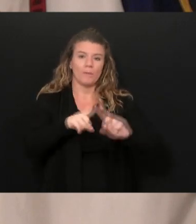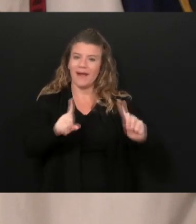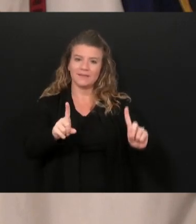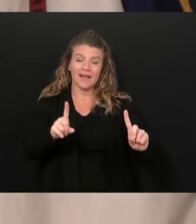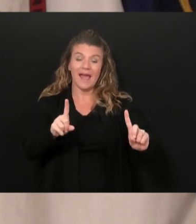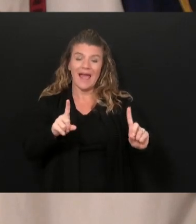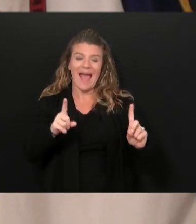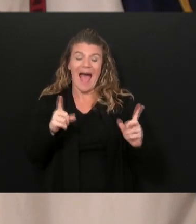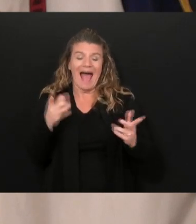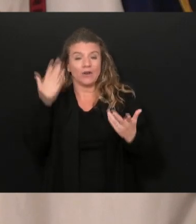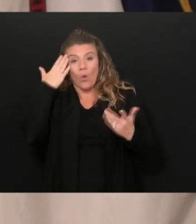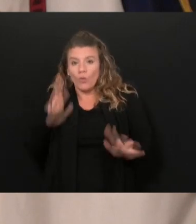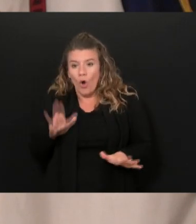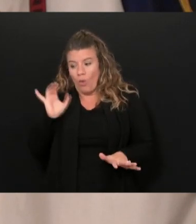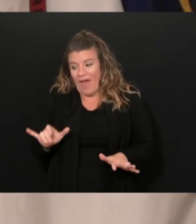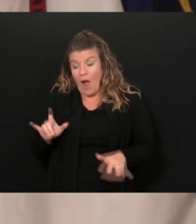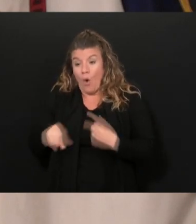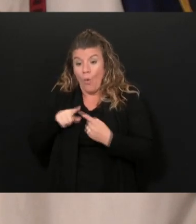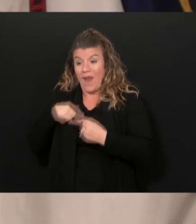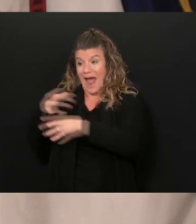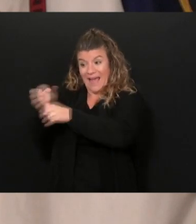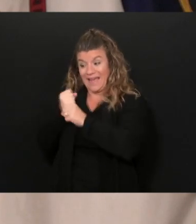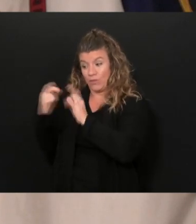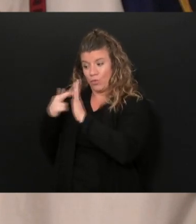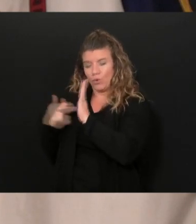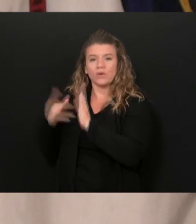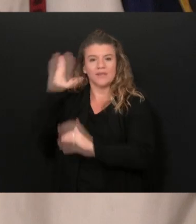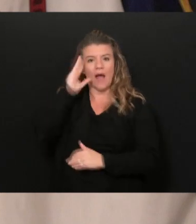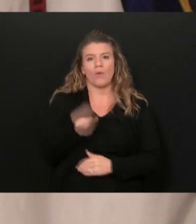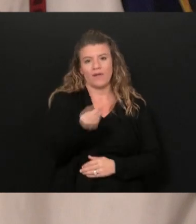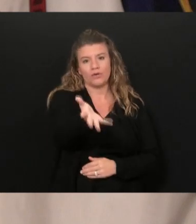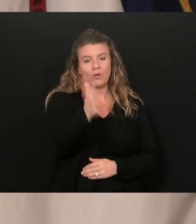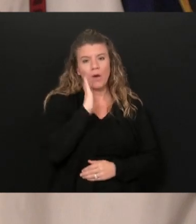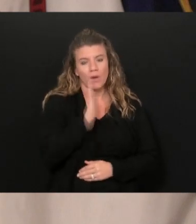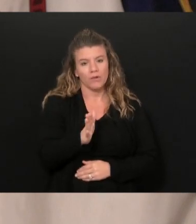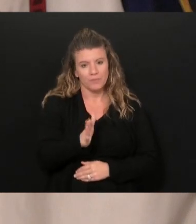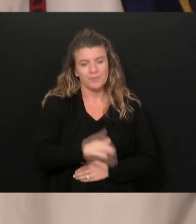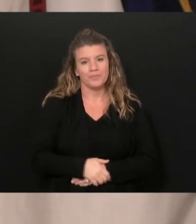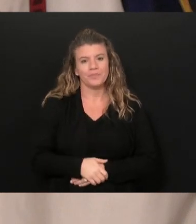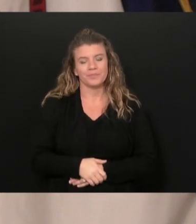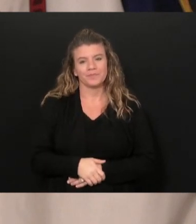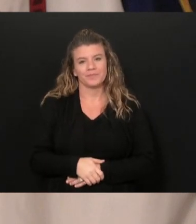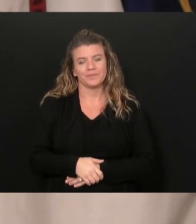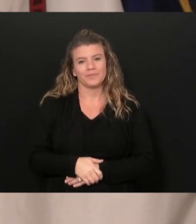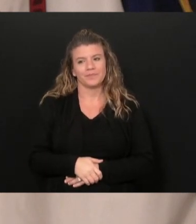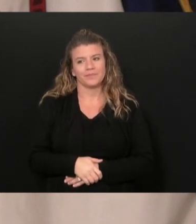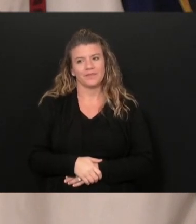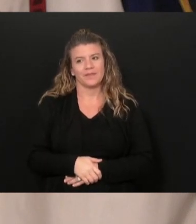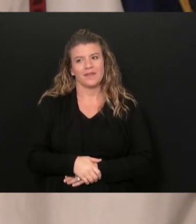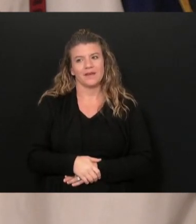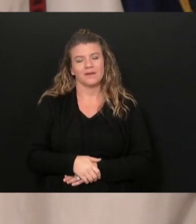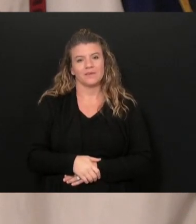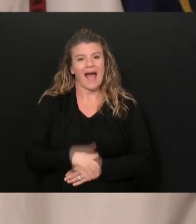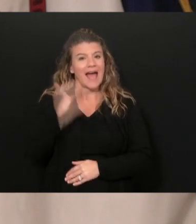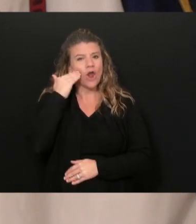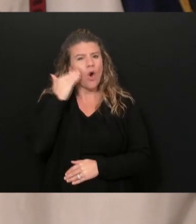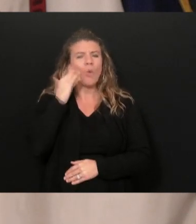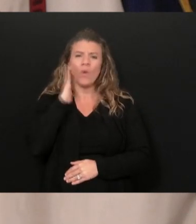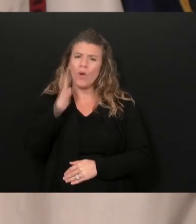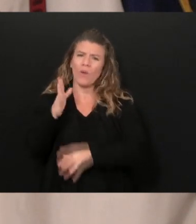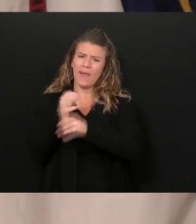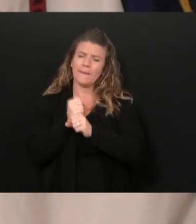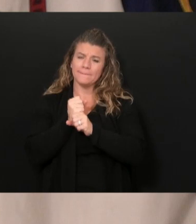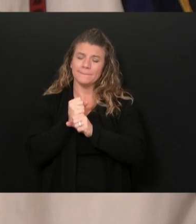can't give you that until I get the rules. And so, or get all the rules and that I feel like are coming. And I